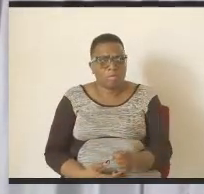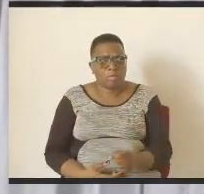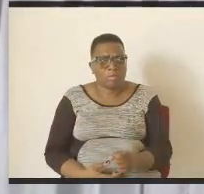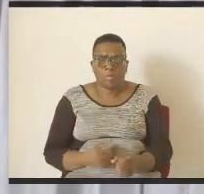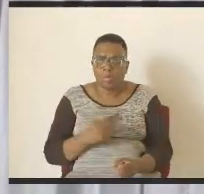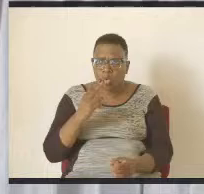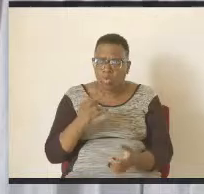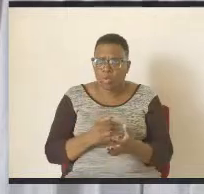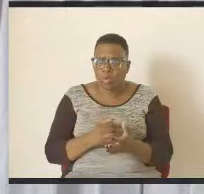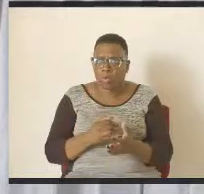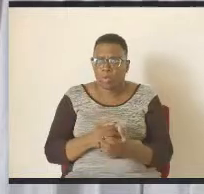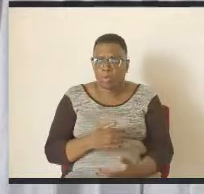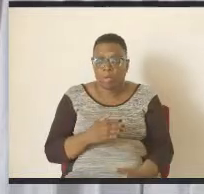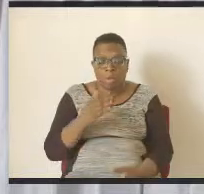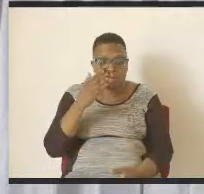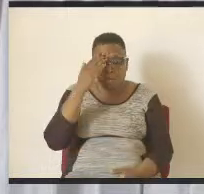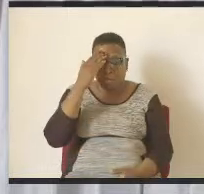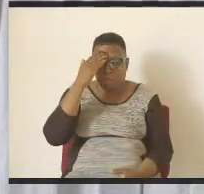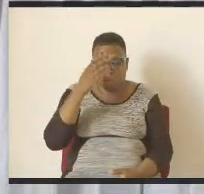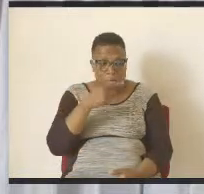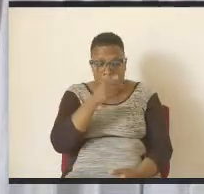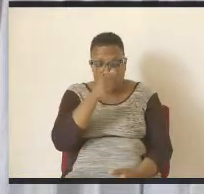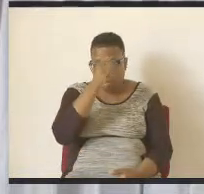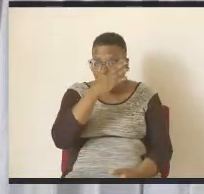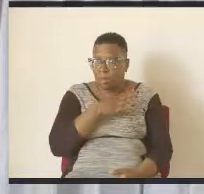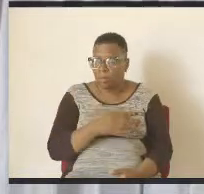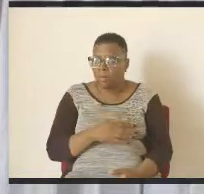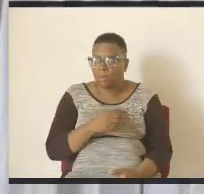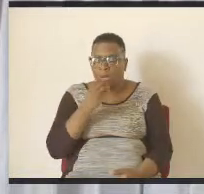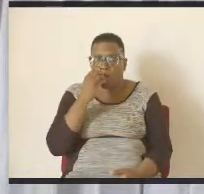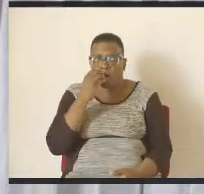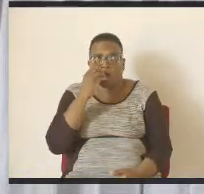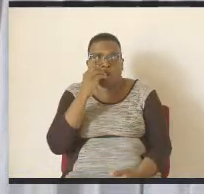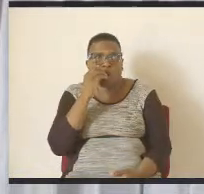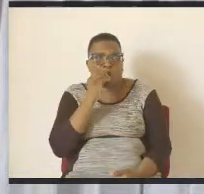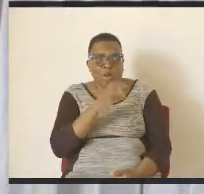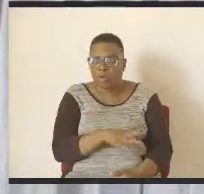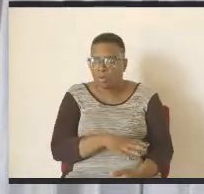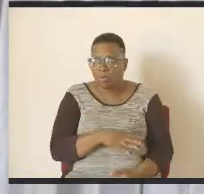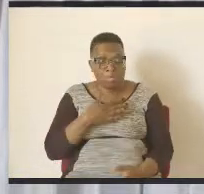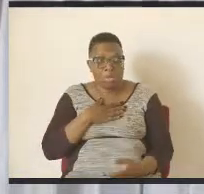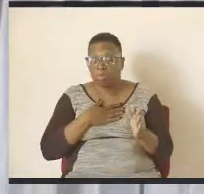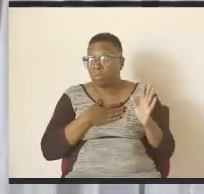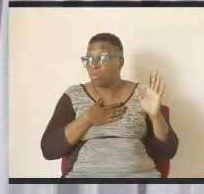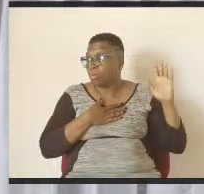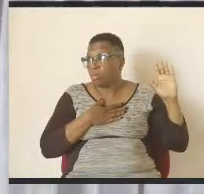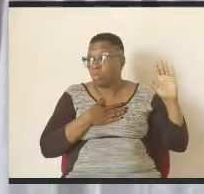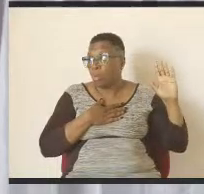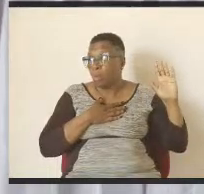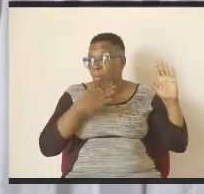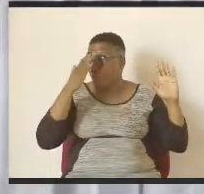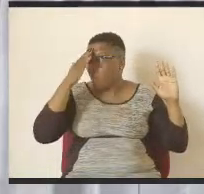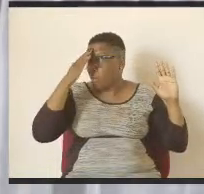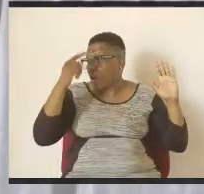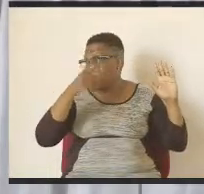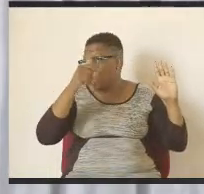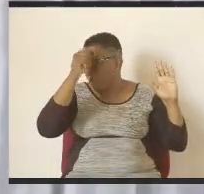don't know the man. He called up a curse, swore upon himself. I don't know the